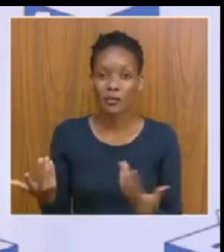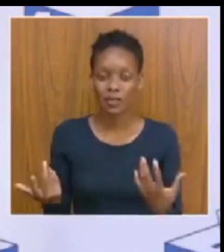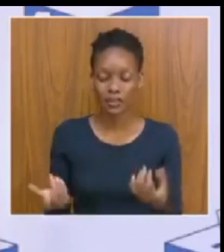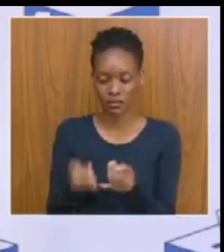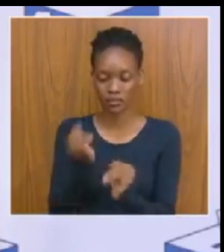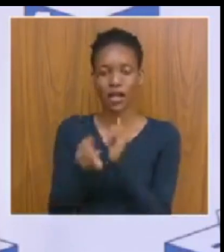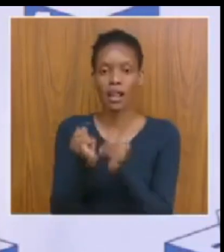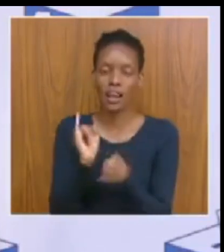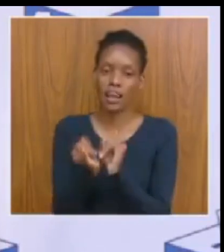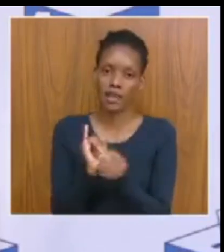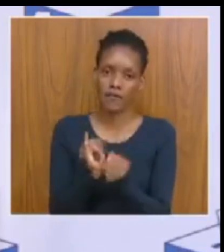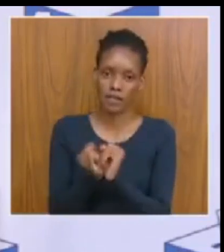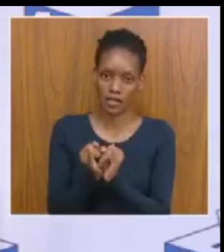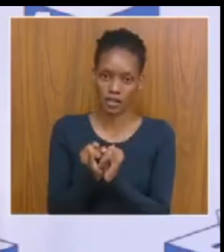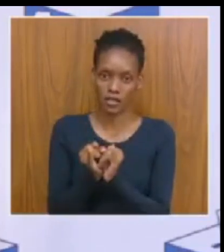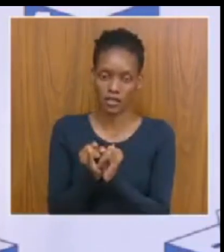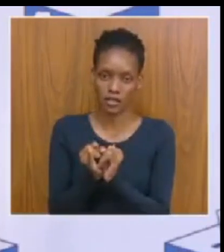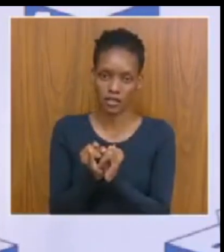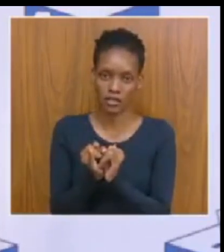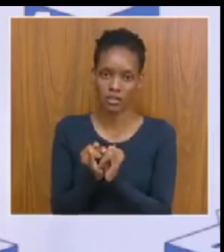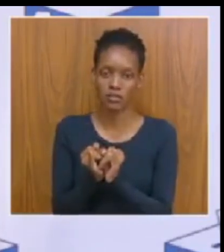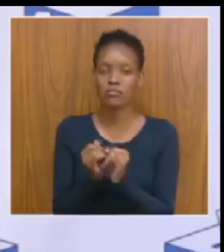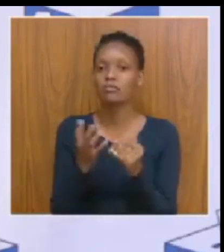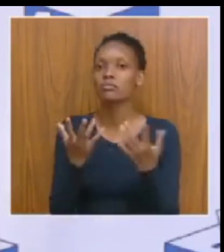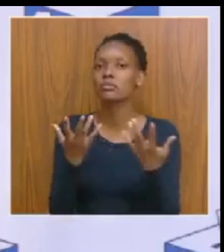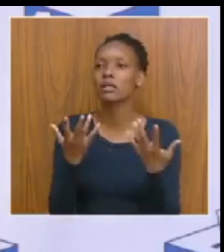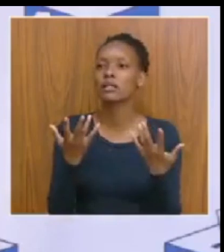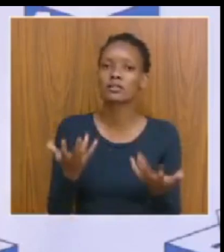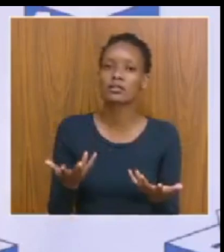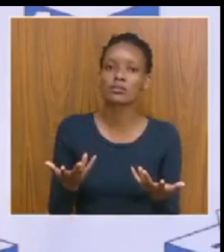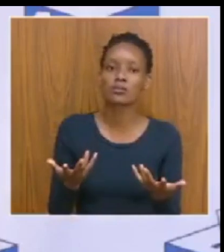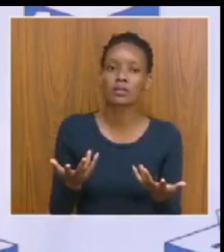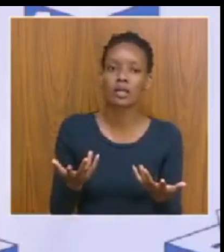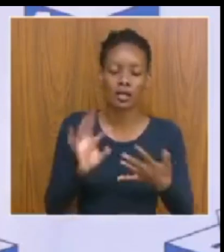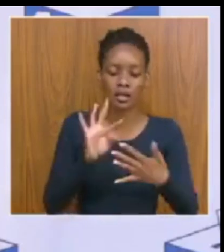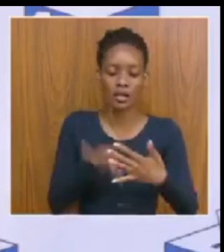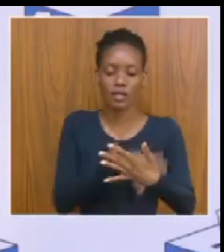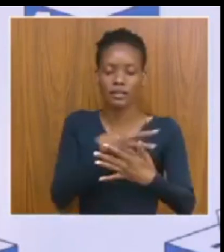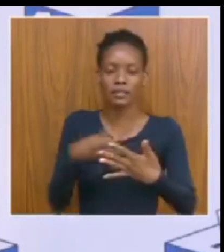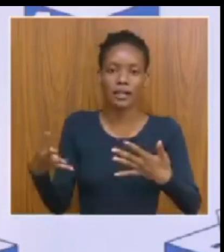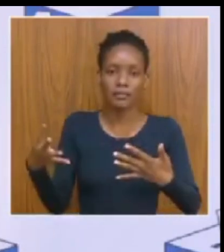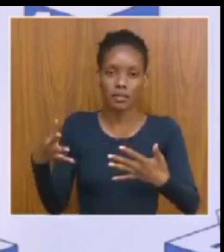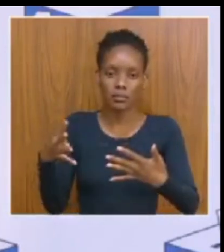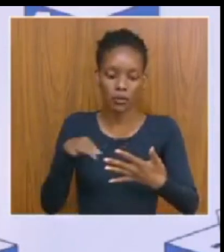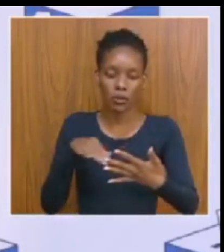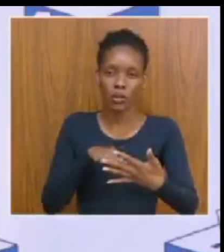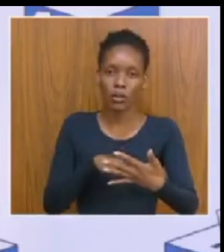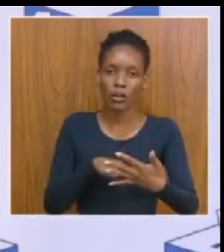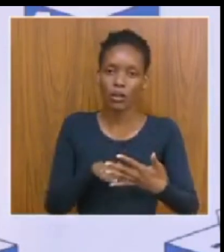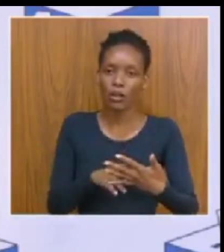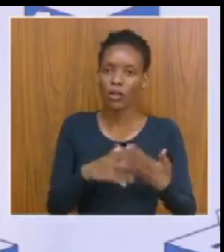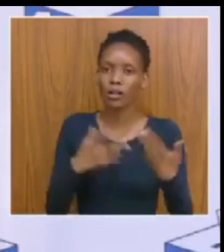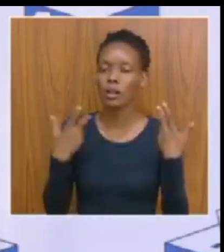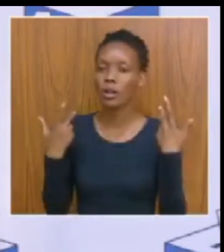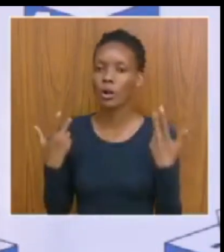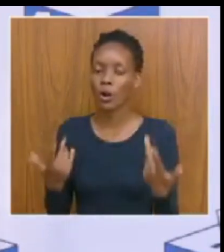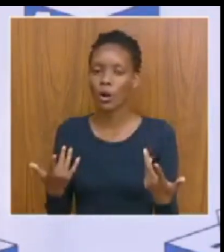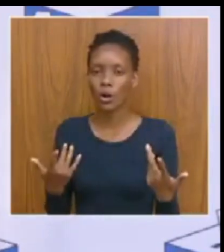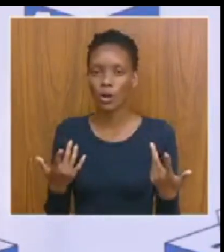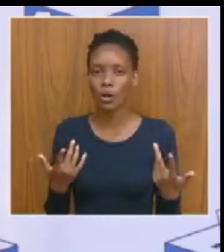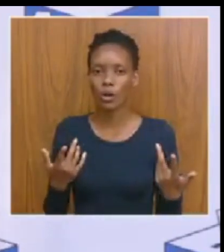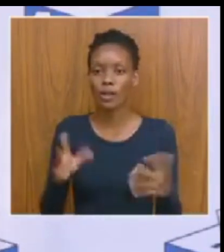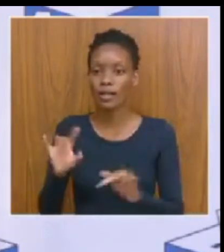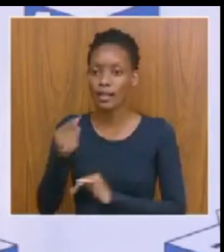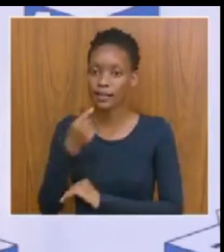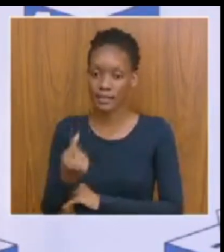applications in the Electoral Court assailing either the timetable or alleging that